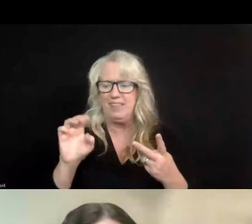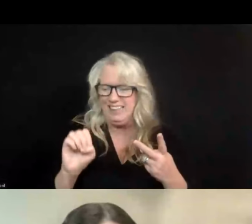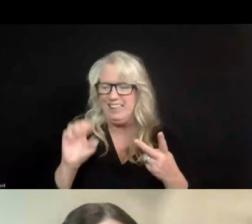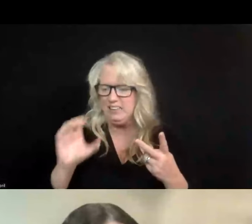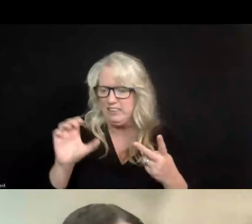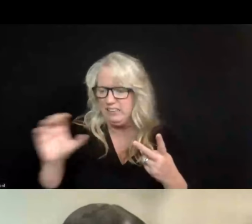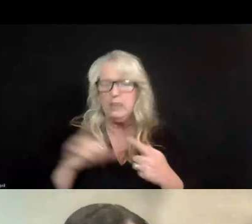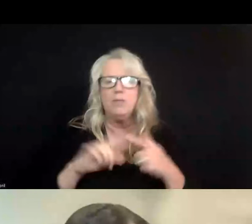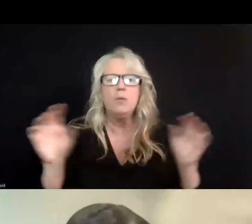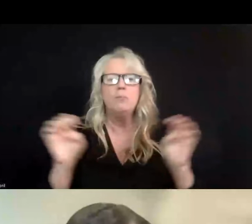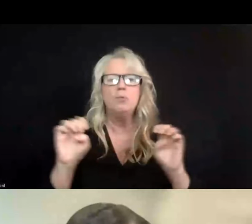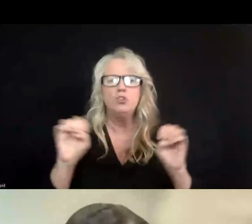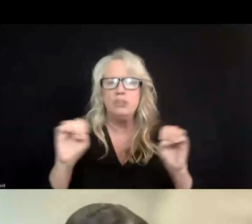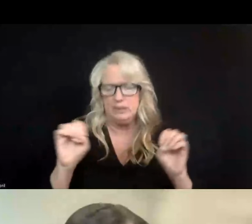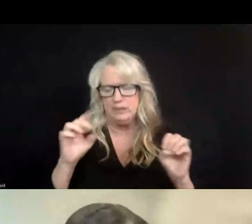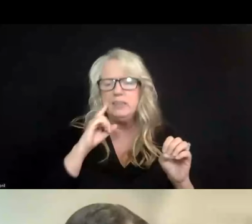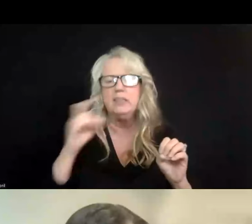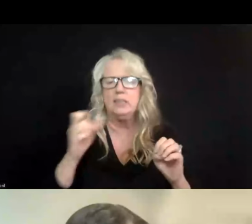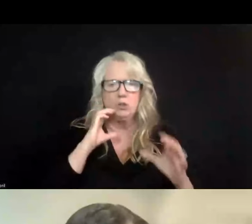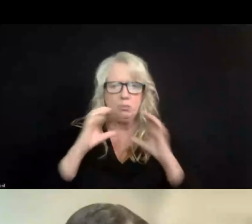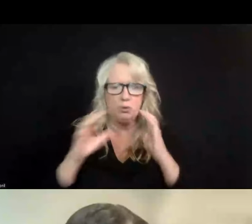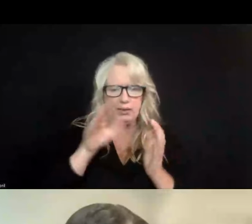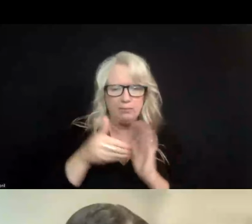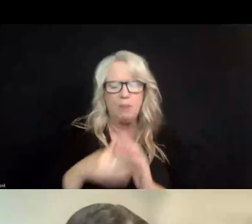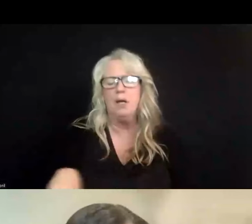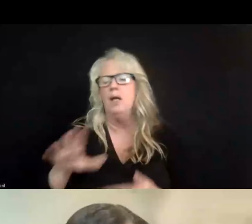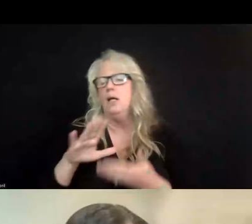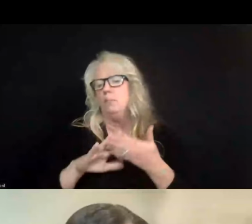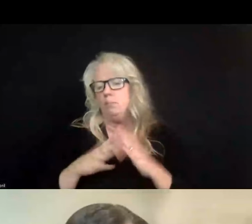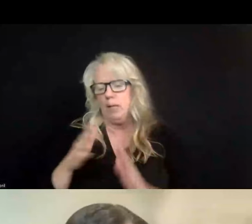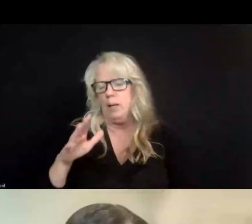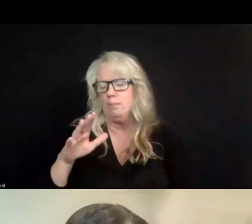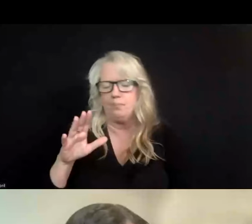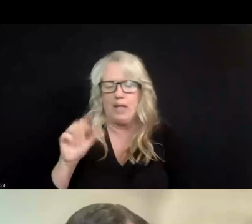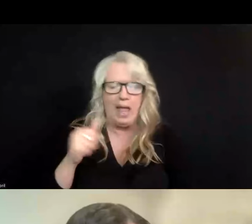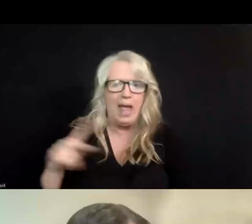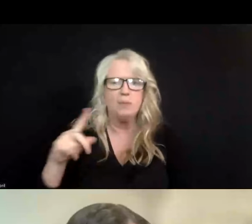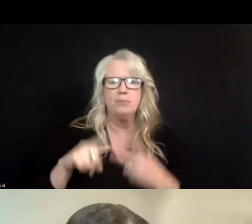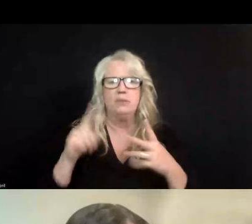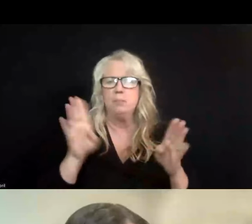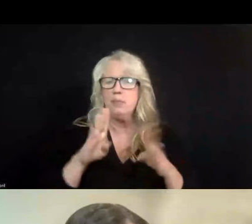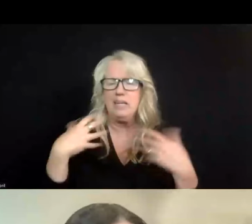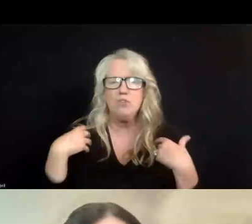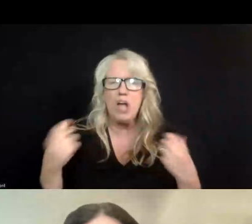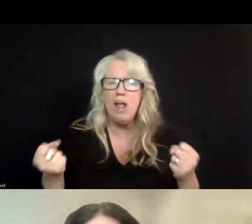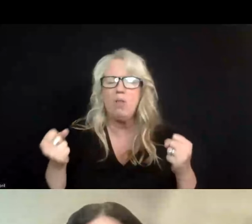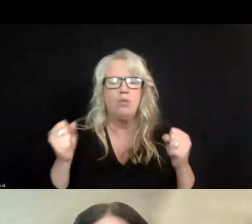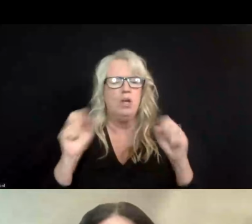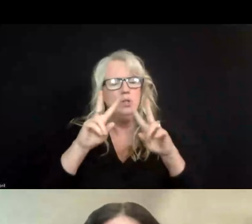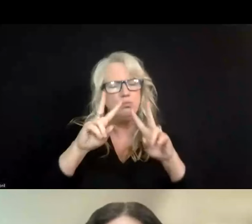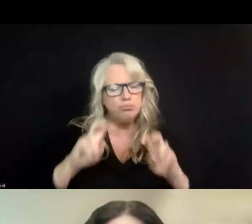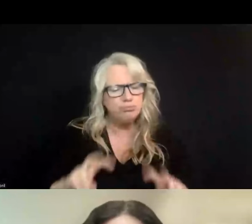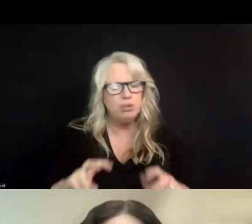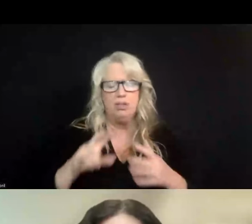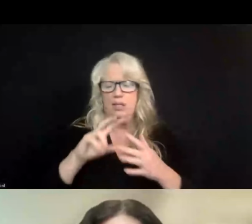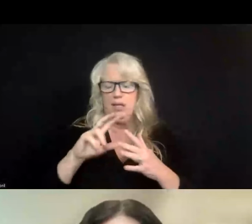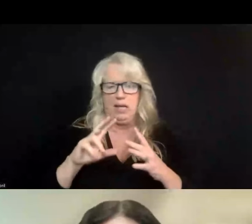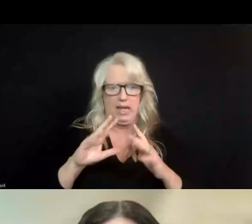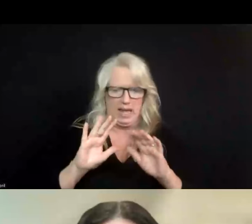emergency communication centers, from the PSAPs, from the behavioral health side. We look at how's this going